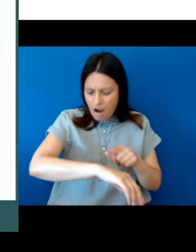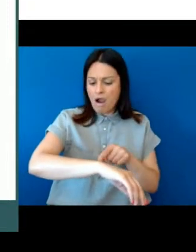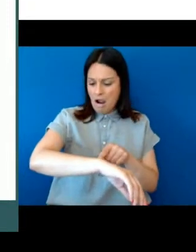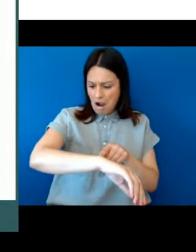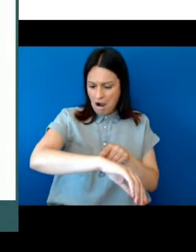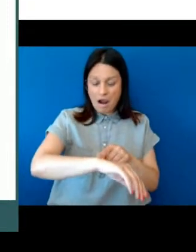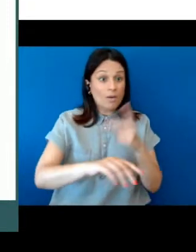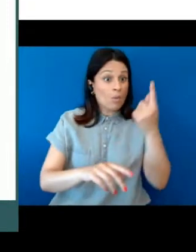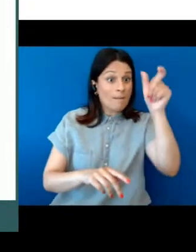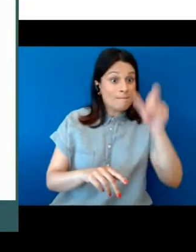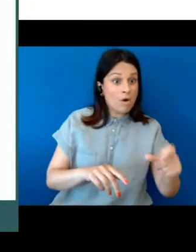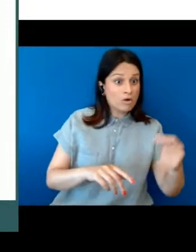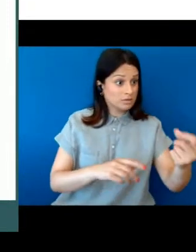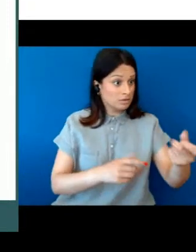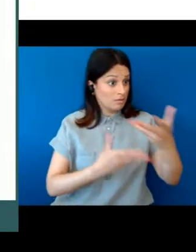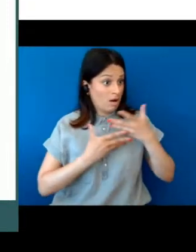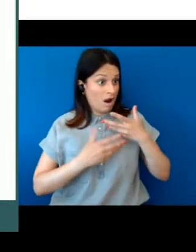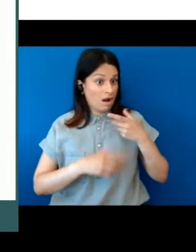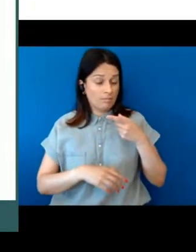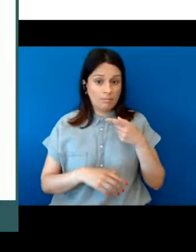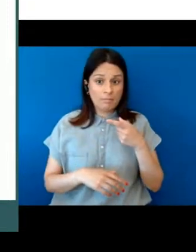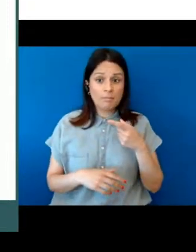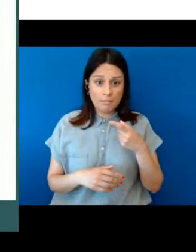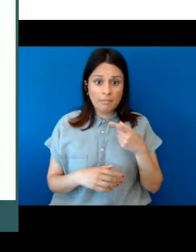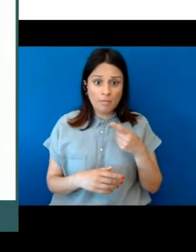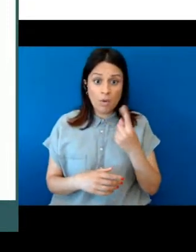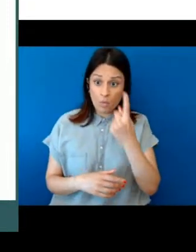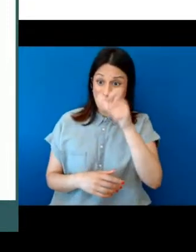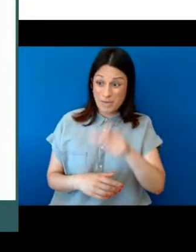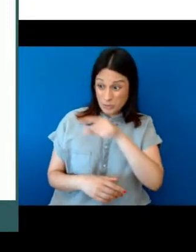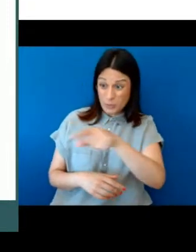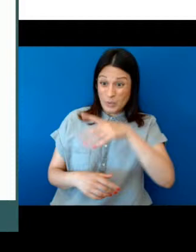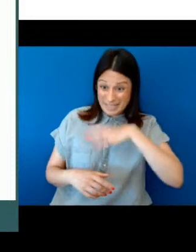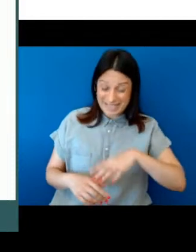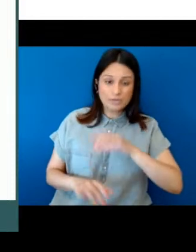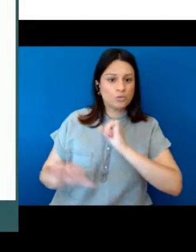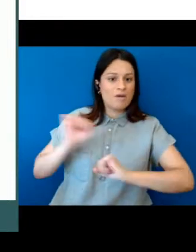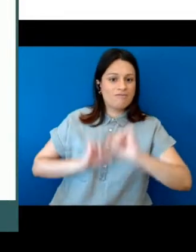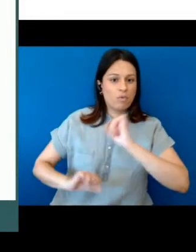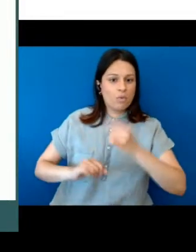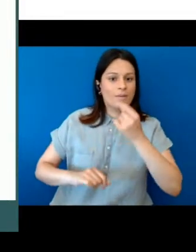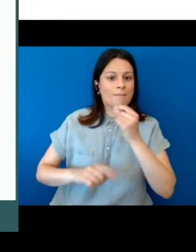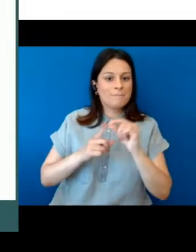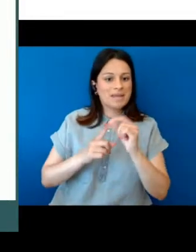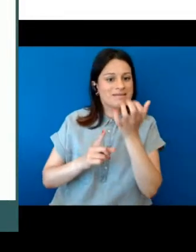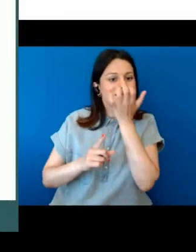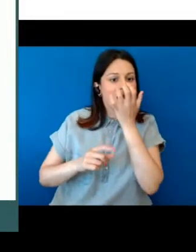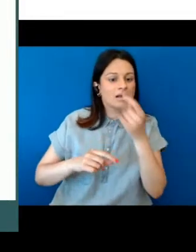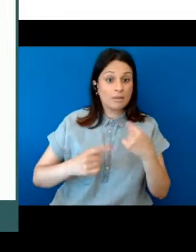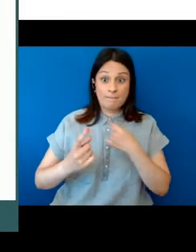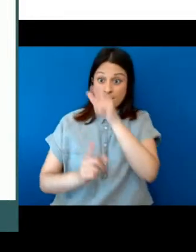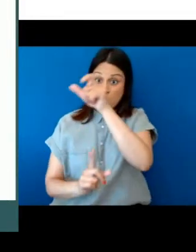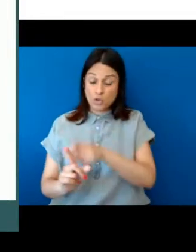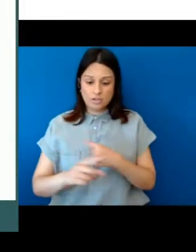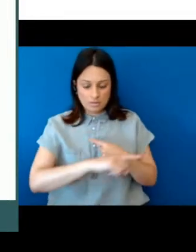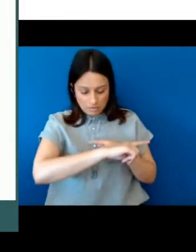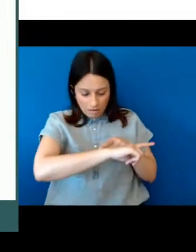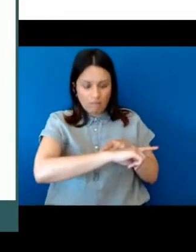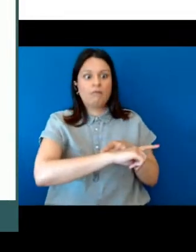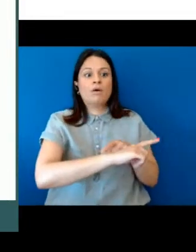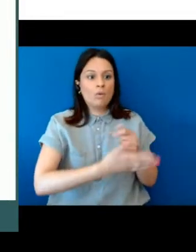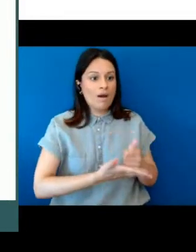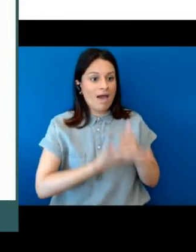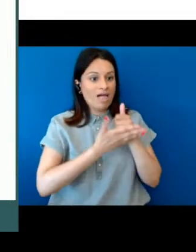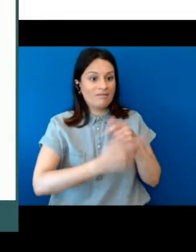they actually really do need to avoid peanuts, then that can be helpful. The